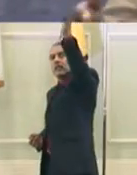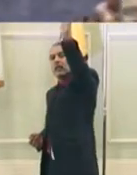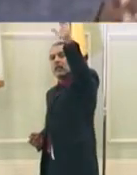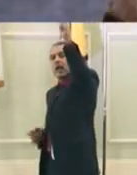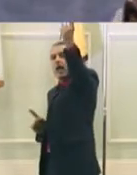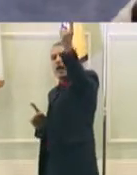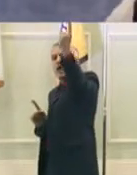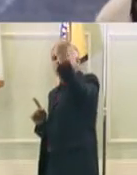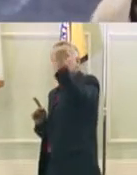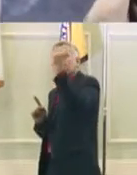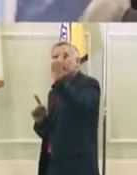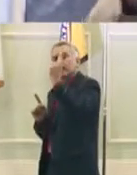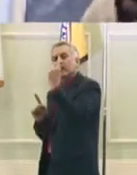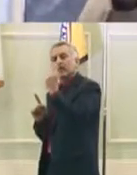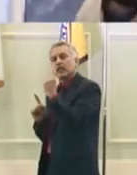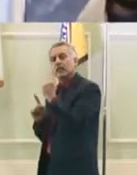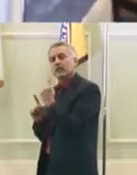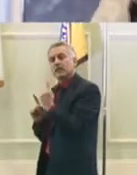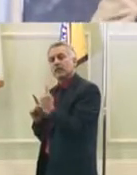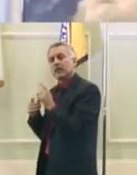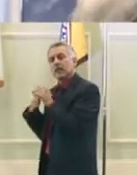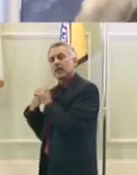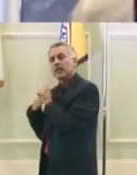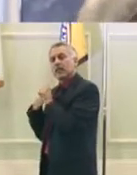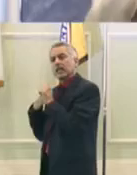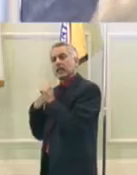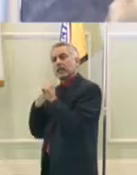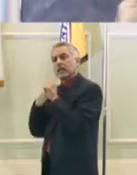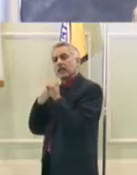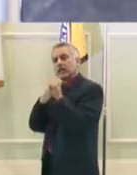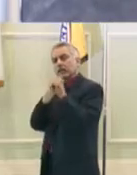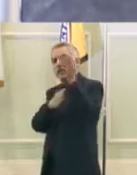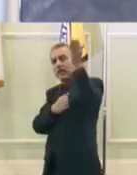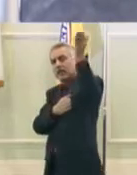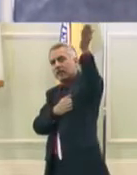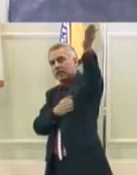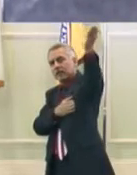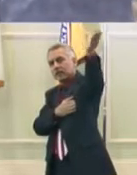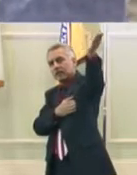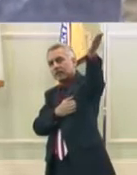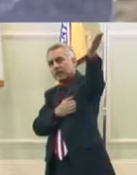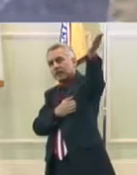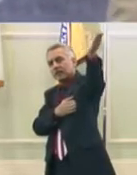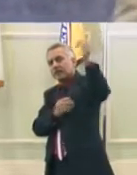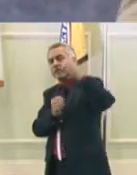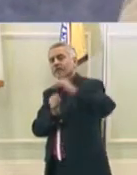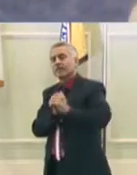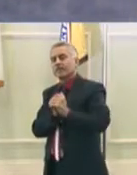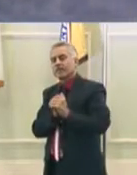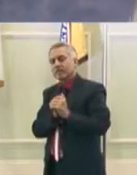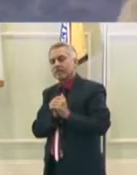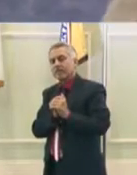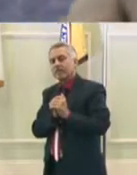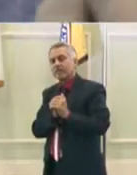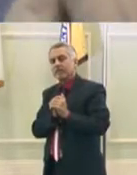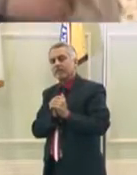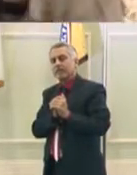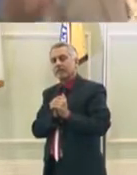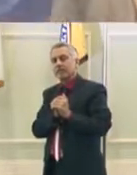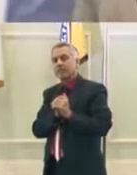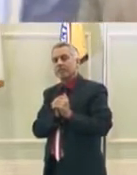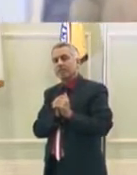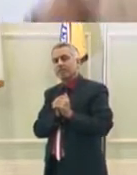opportunity. Because Jesus leading up here, remember, let's see what's happened before, right? Jesus is praying. The disciples know he's praying.